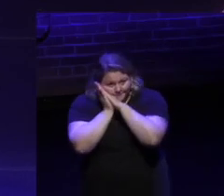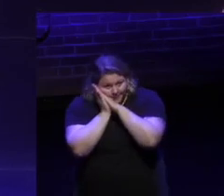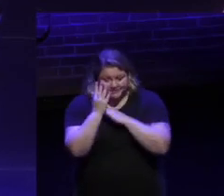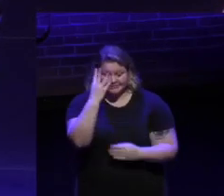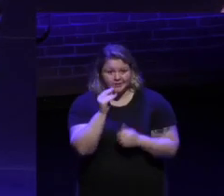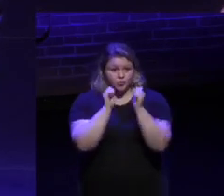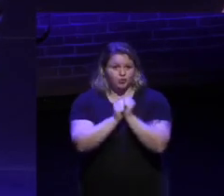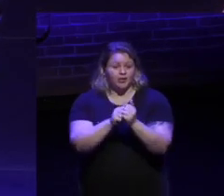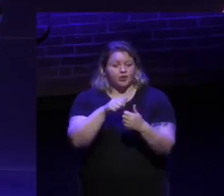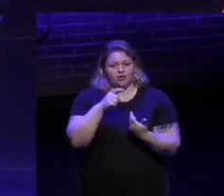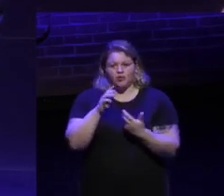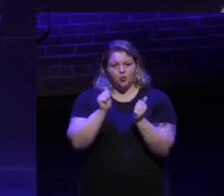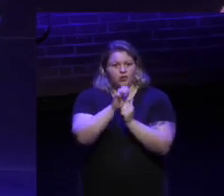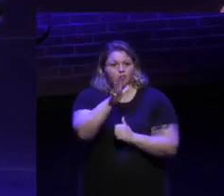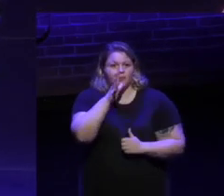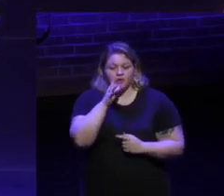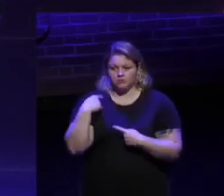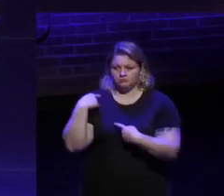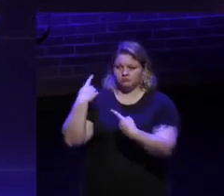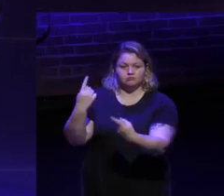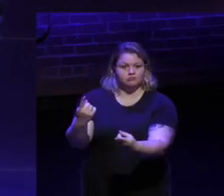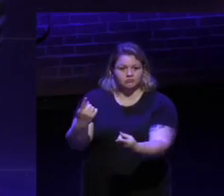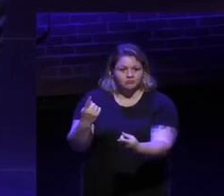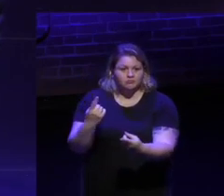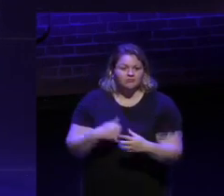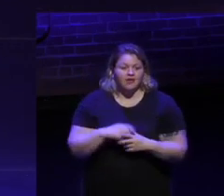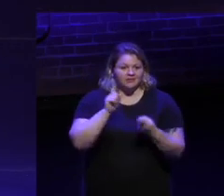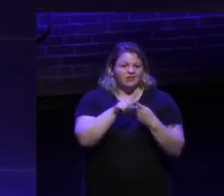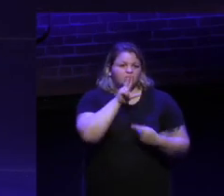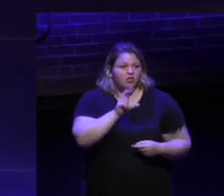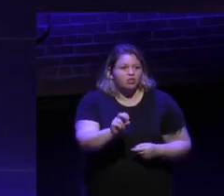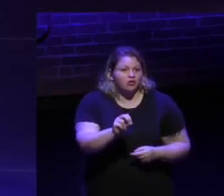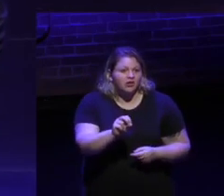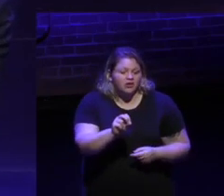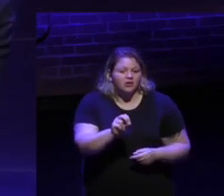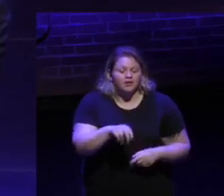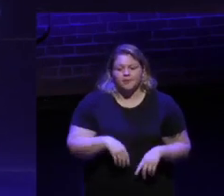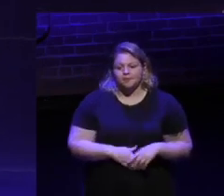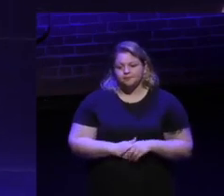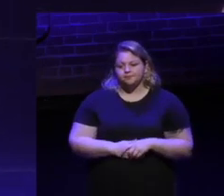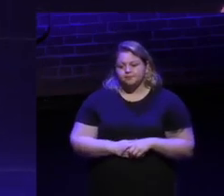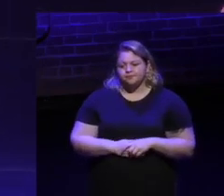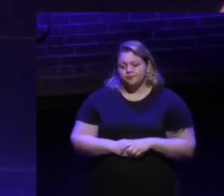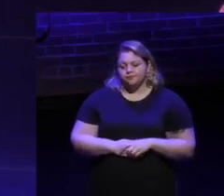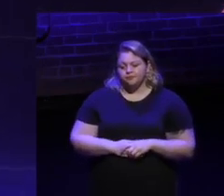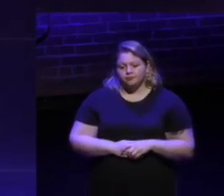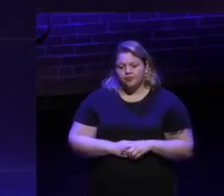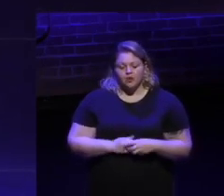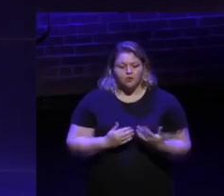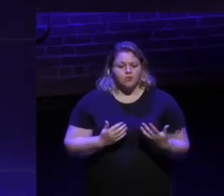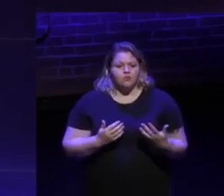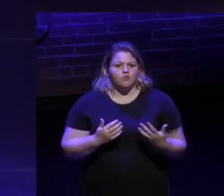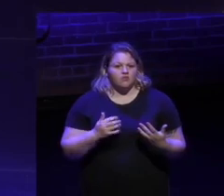my dad is Jewish and my mother's Italian and I'm in therapy. That was a little bit of our upbringing.